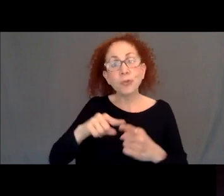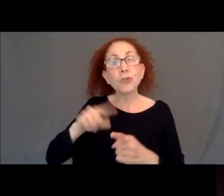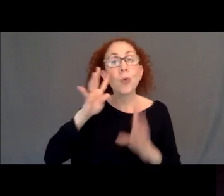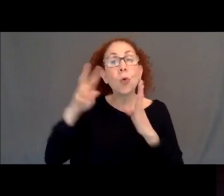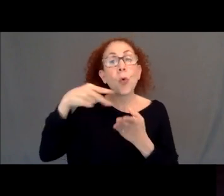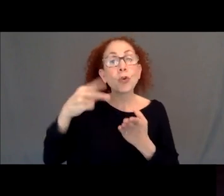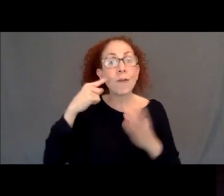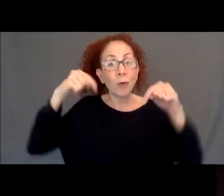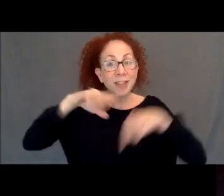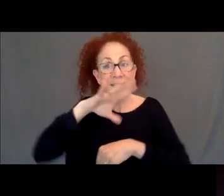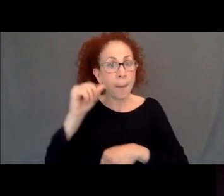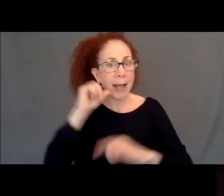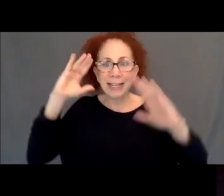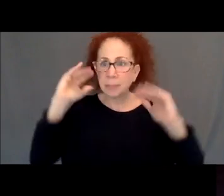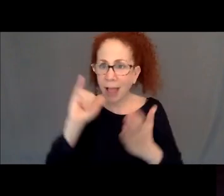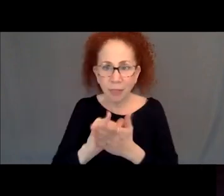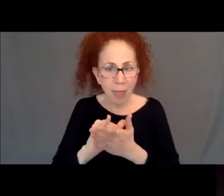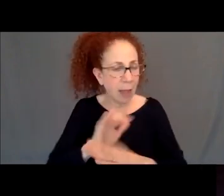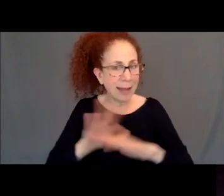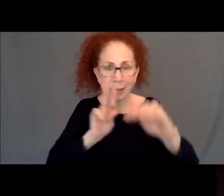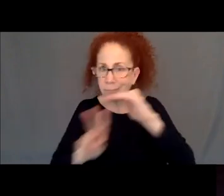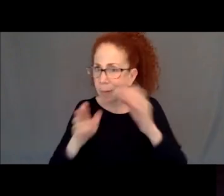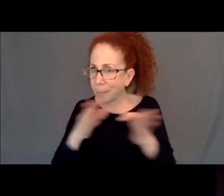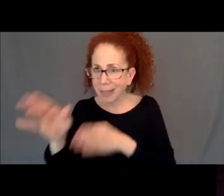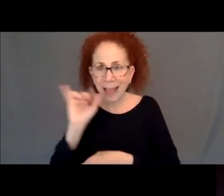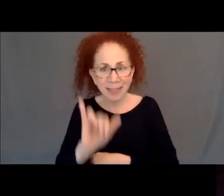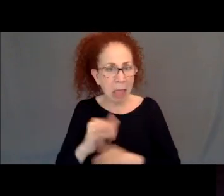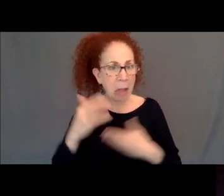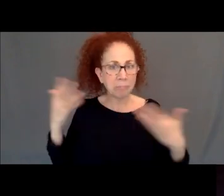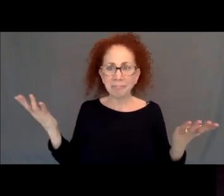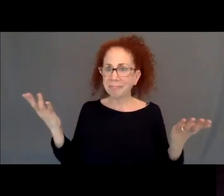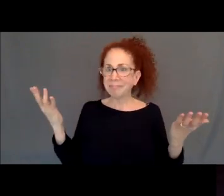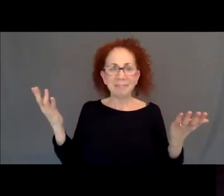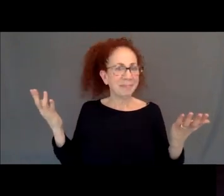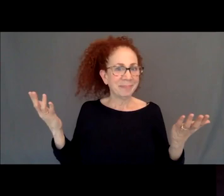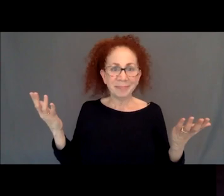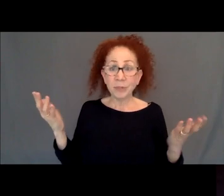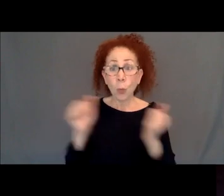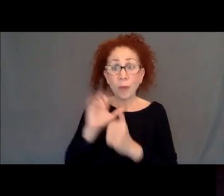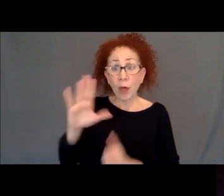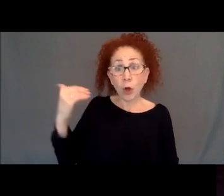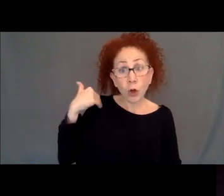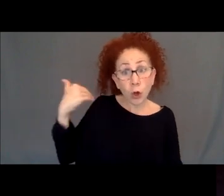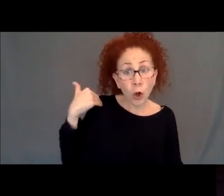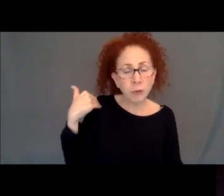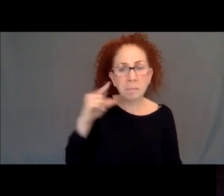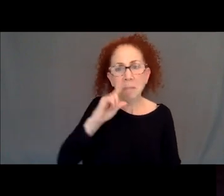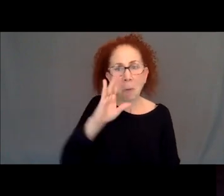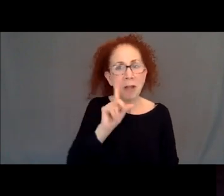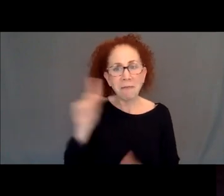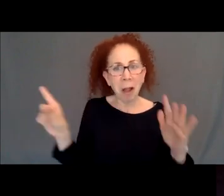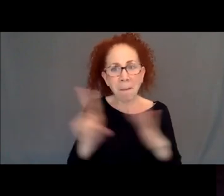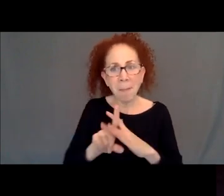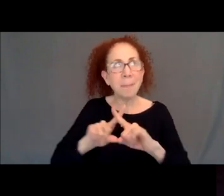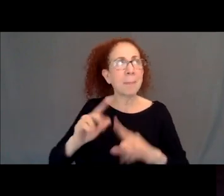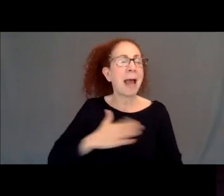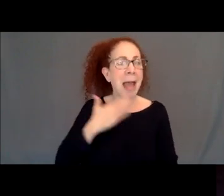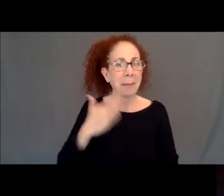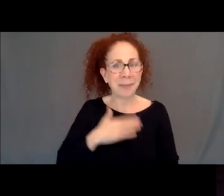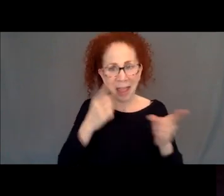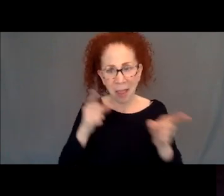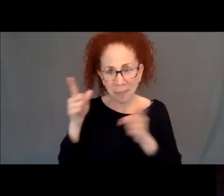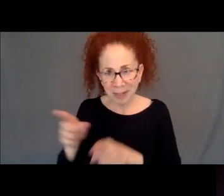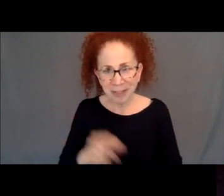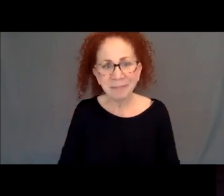completely unexpected. That was a path I didn't plan on taking. I wouldn't have done it without her encouragement. I'm so glad that it